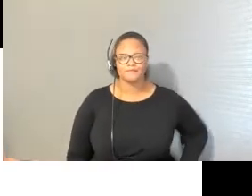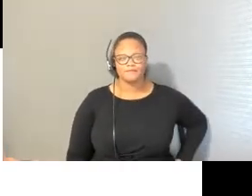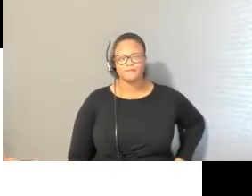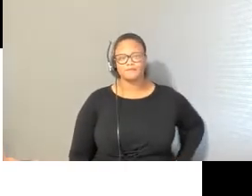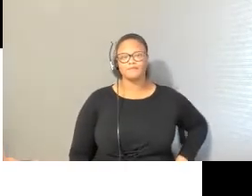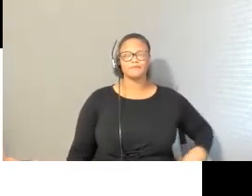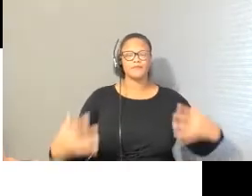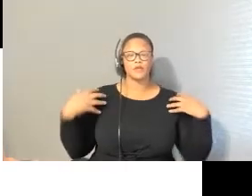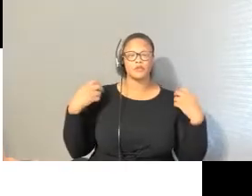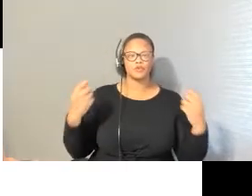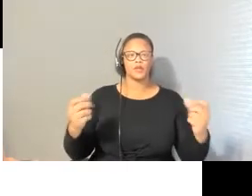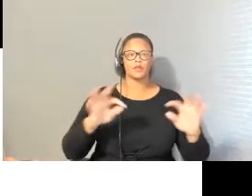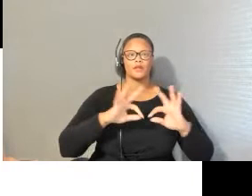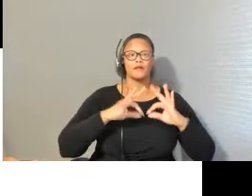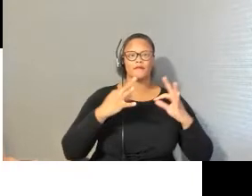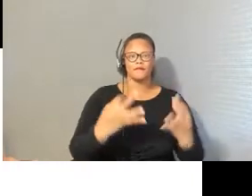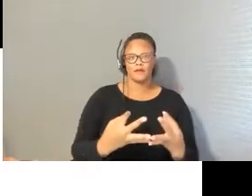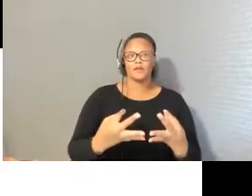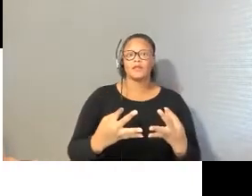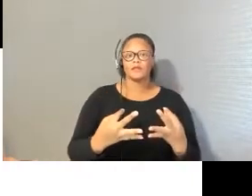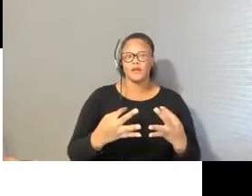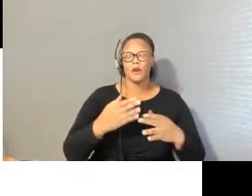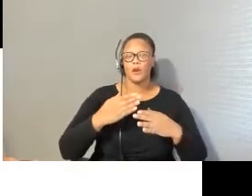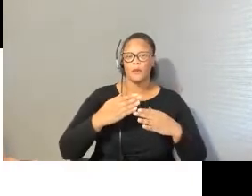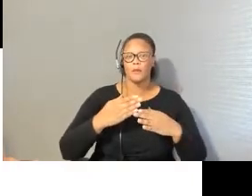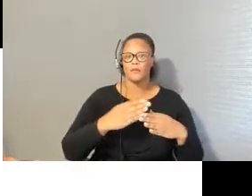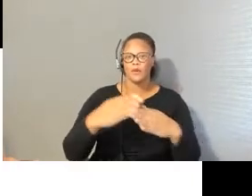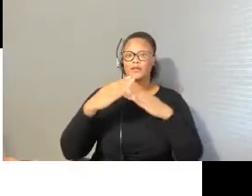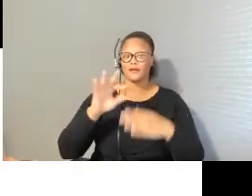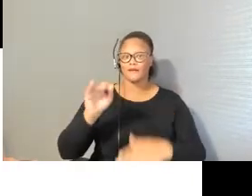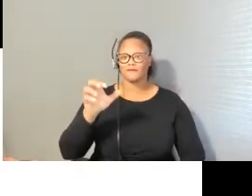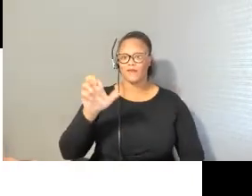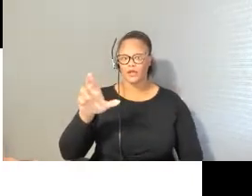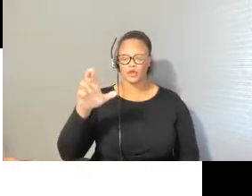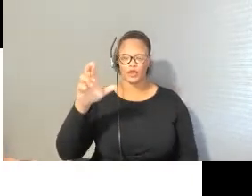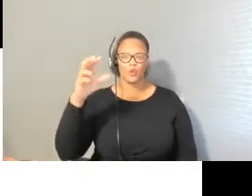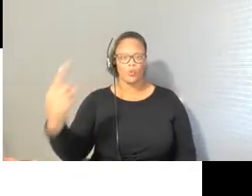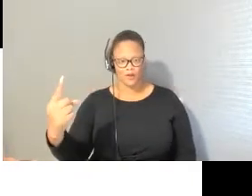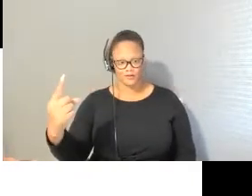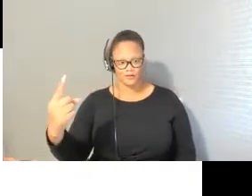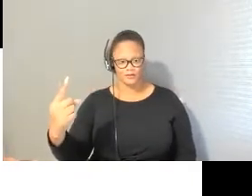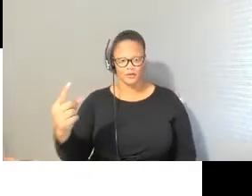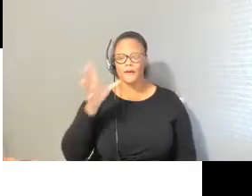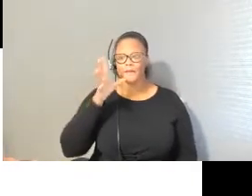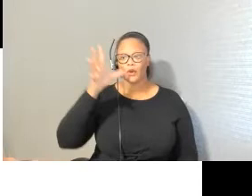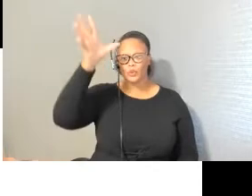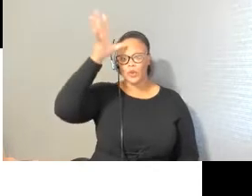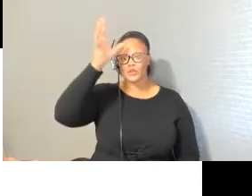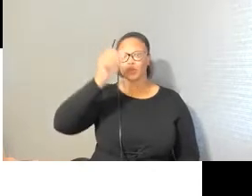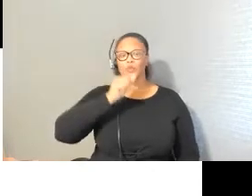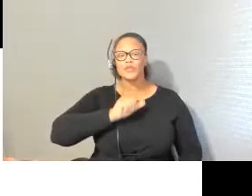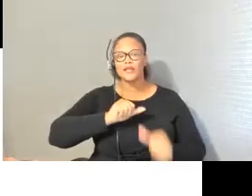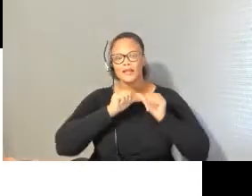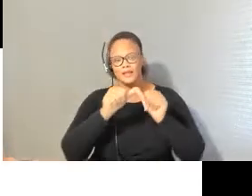Strengthening families, protective factor 1. Now you got the definition of it. Here we call this parental resilience. And this